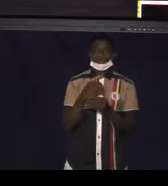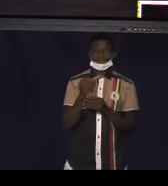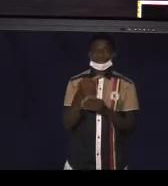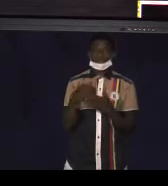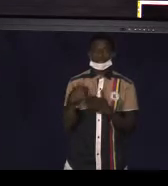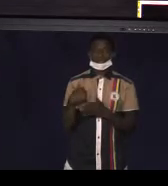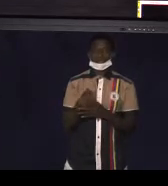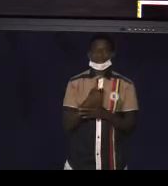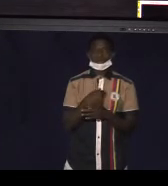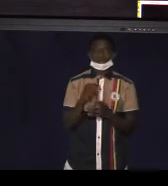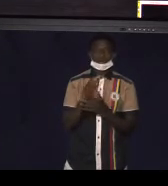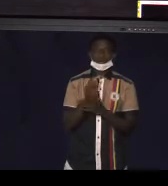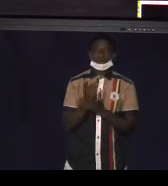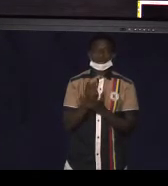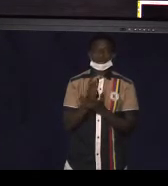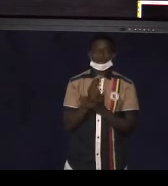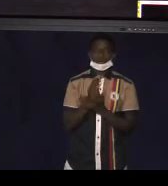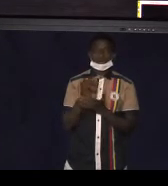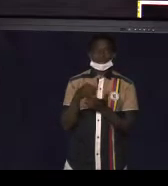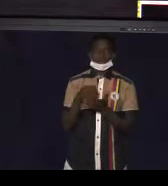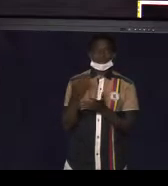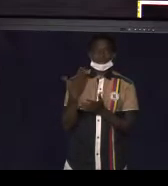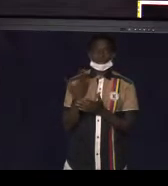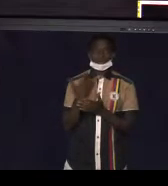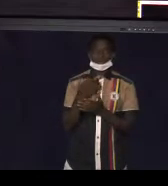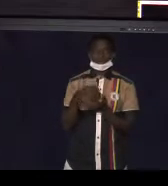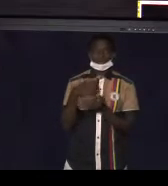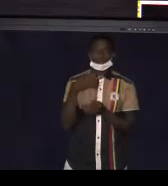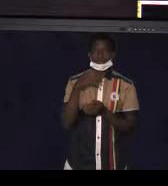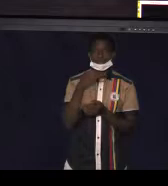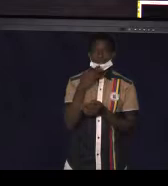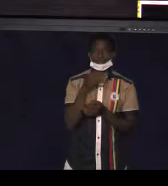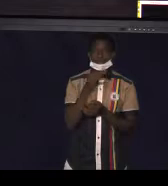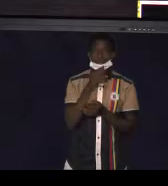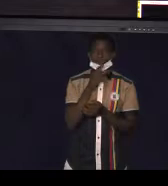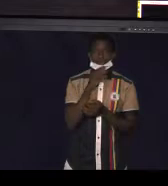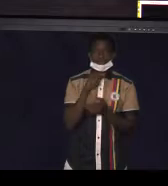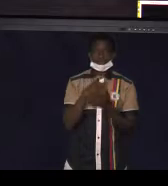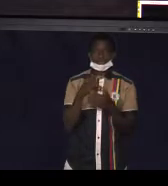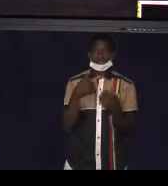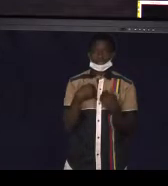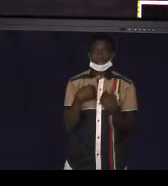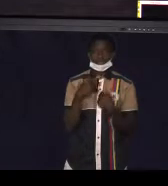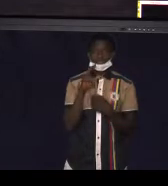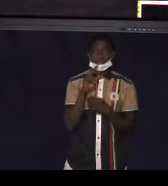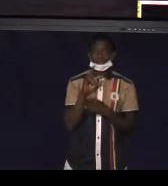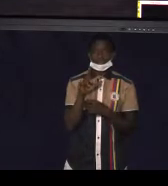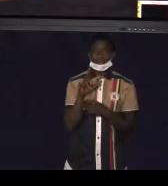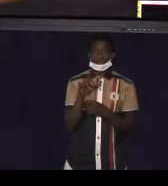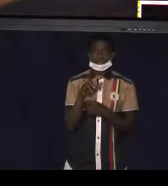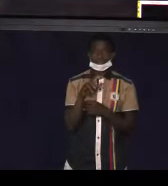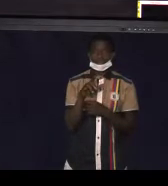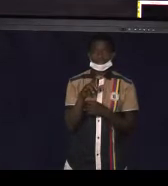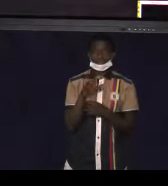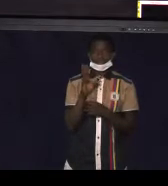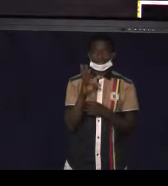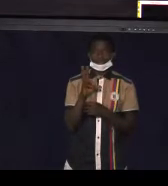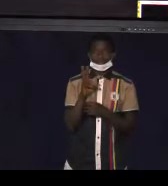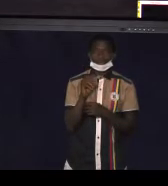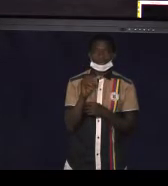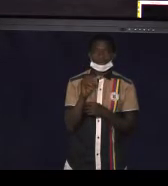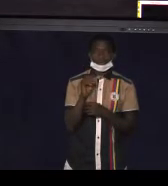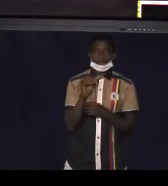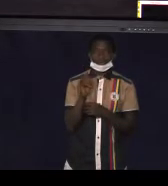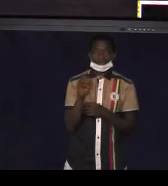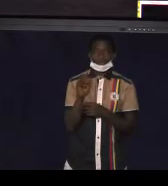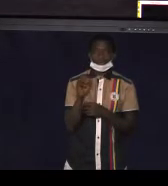So before cooking, it was a bottle of water that had 2 liters of water. So that's 2 liters, no extra